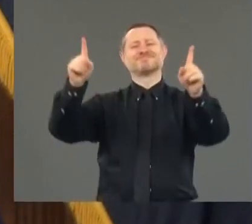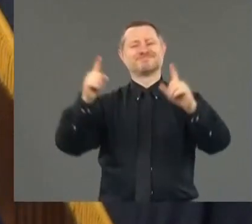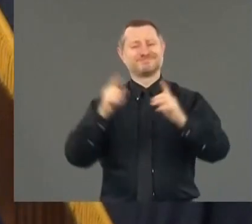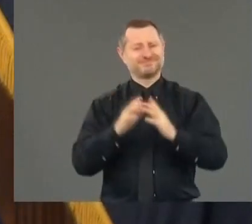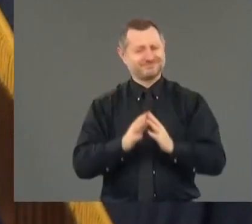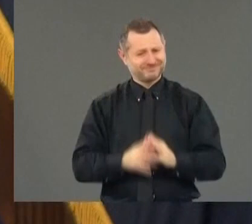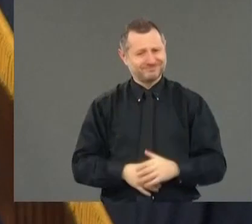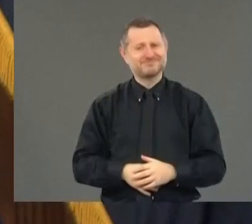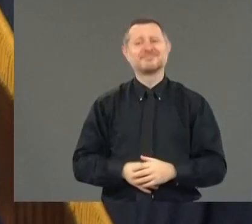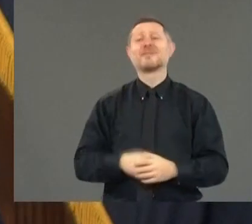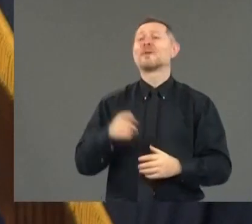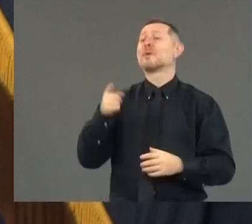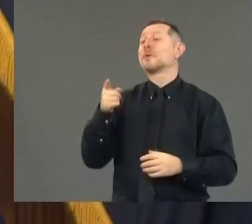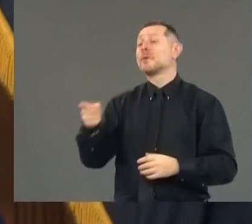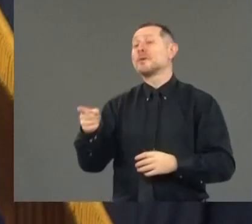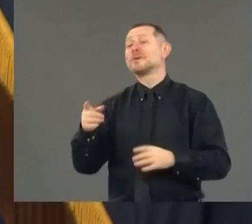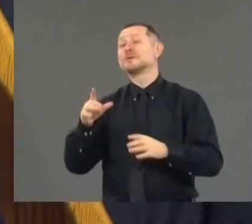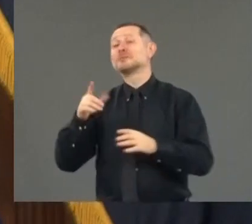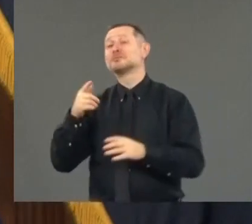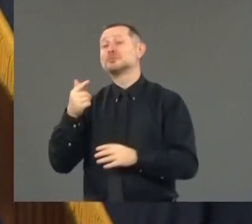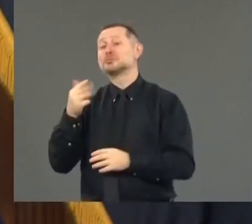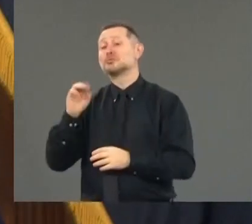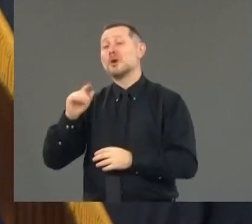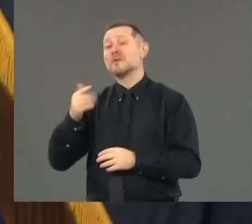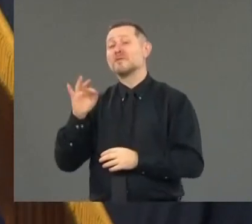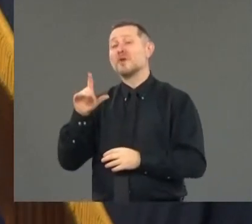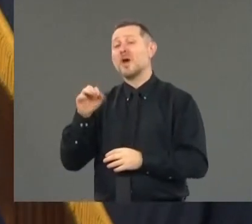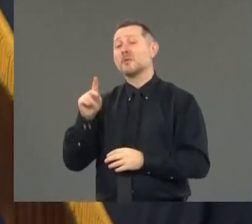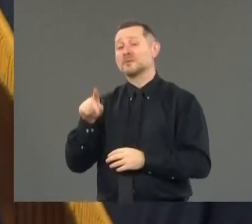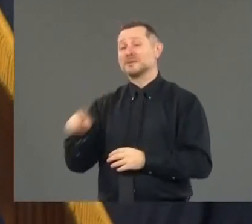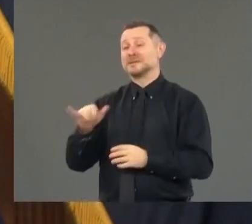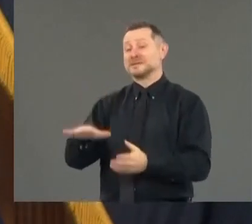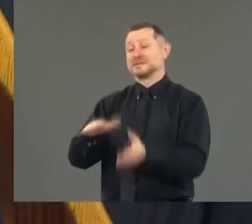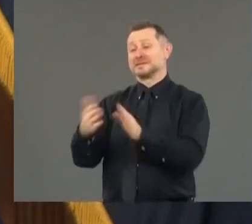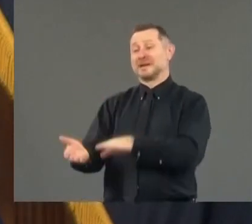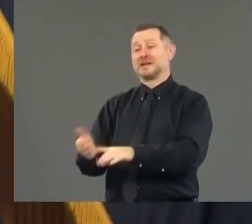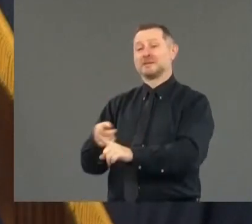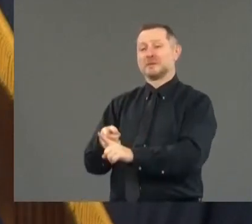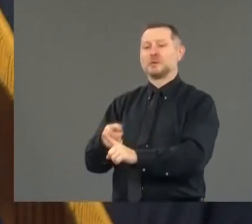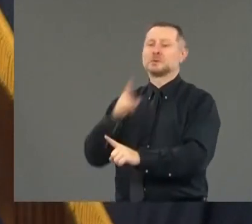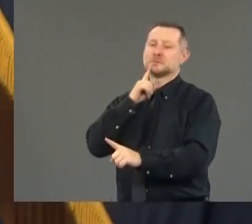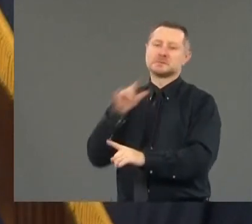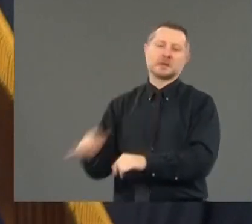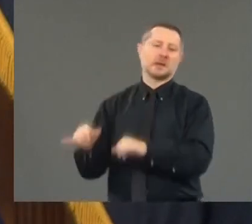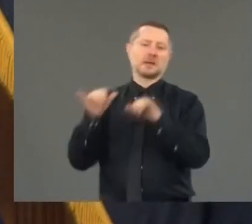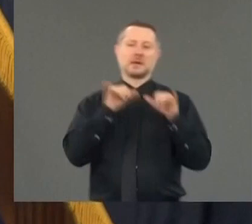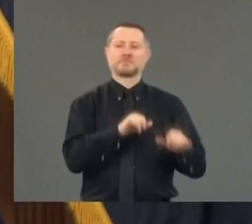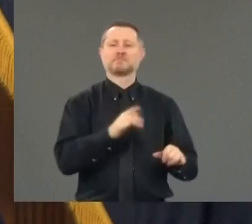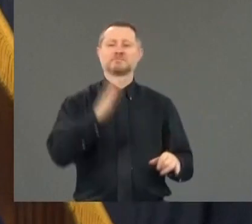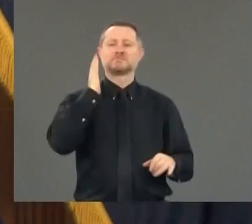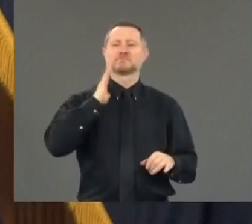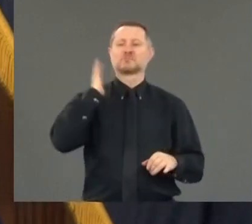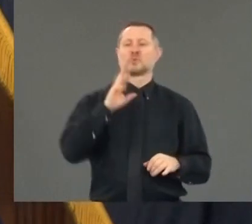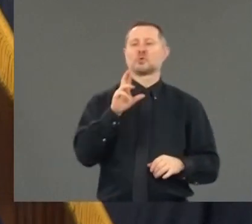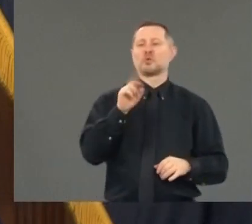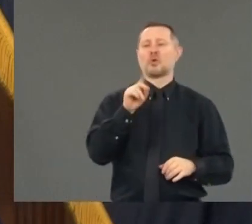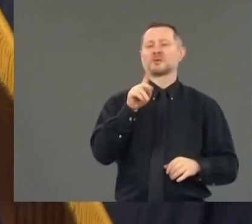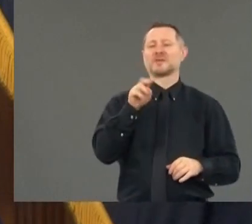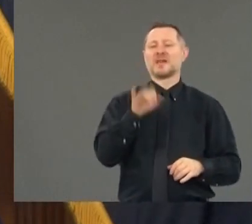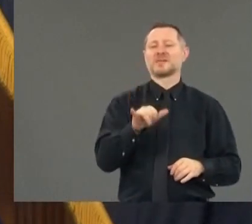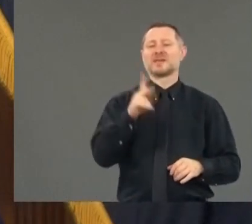George Floyd become different than Rodney King, than Abner